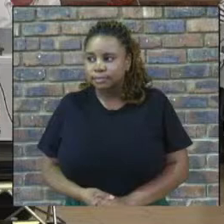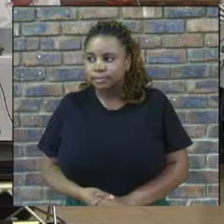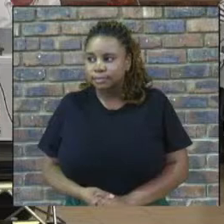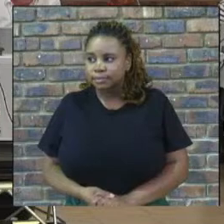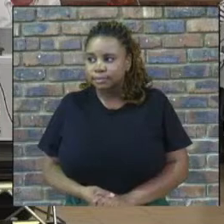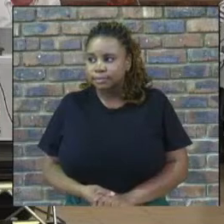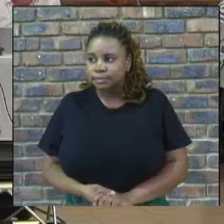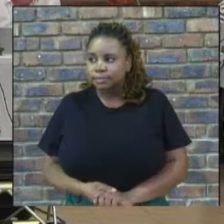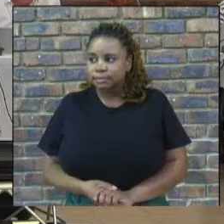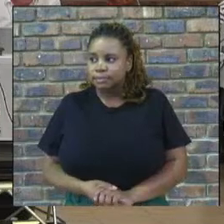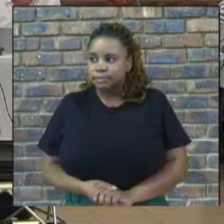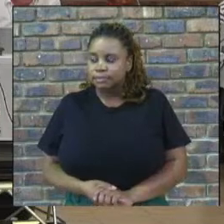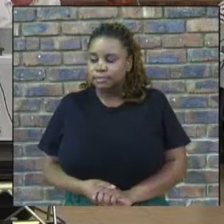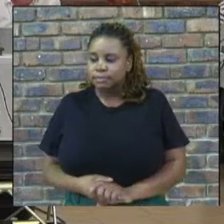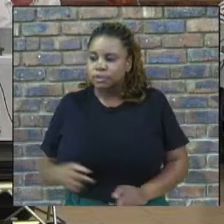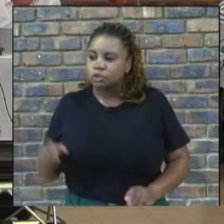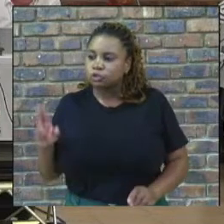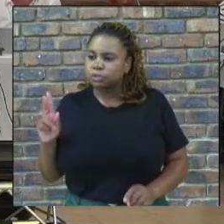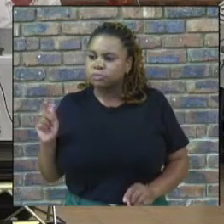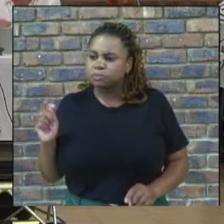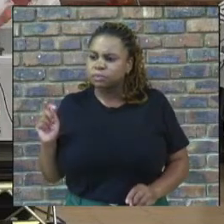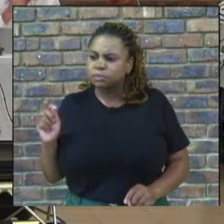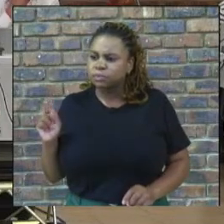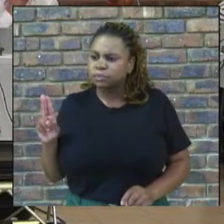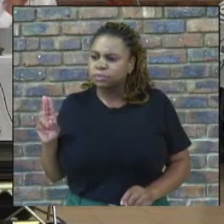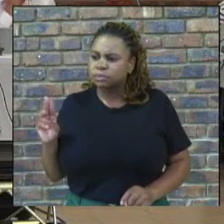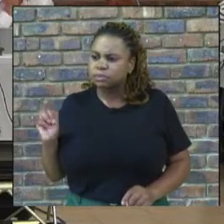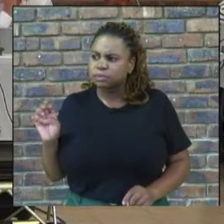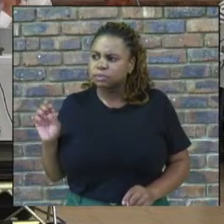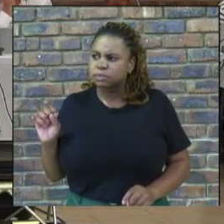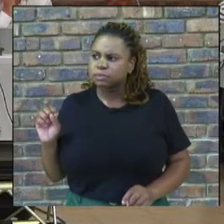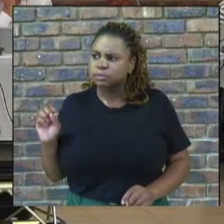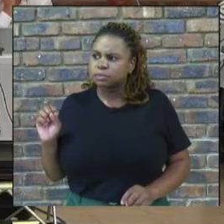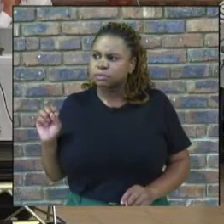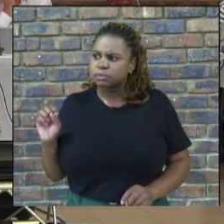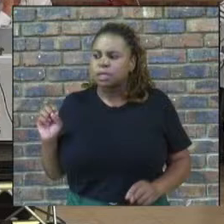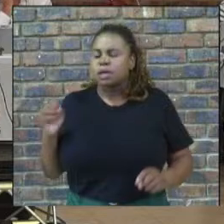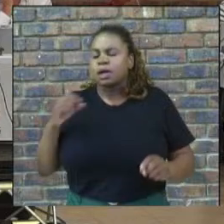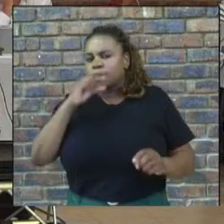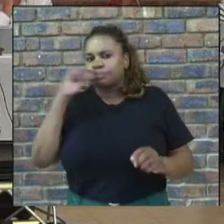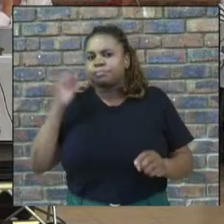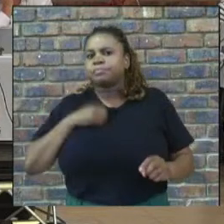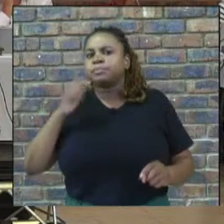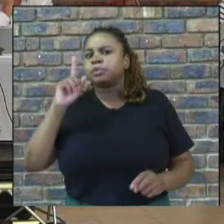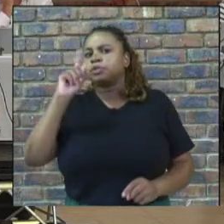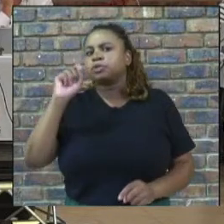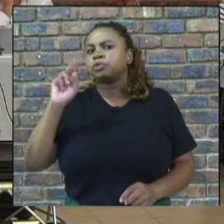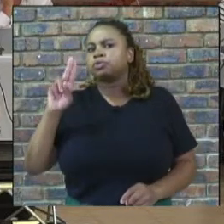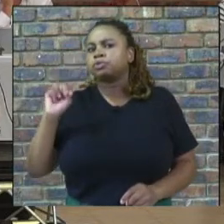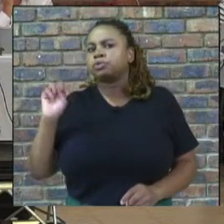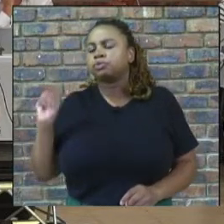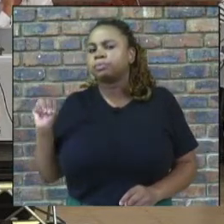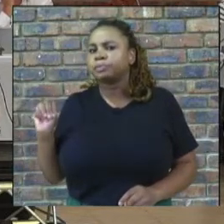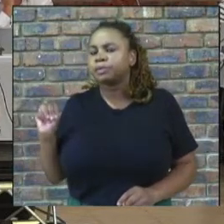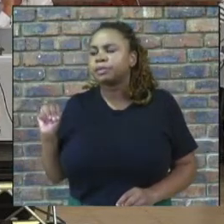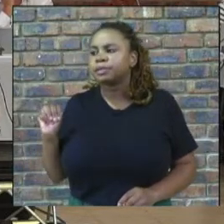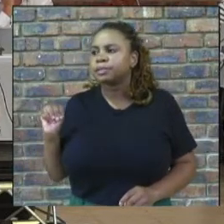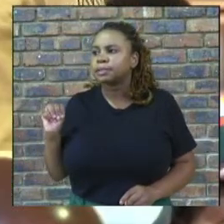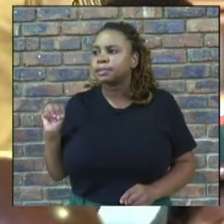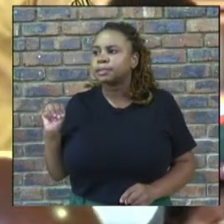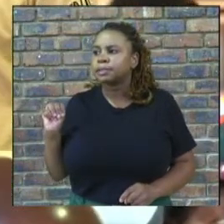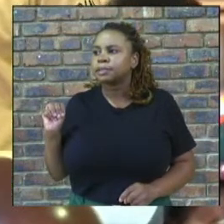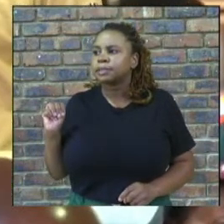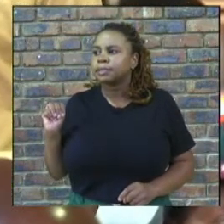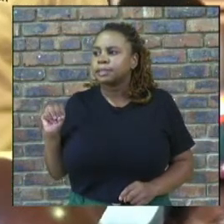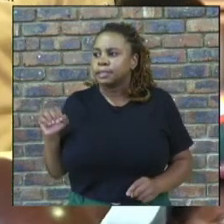Kalibito, my name is Tumumweketse from Zakane 34. I'm standing here in front of the